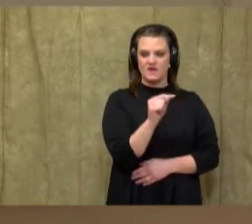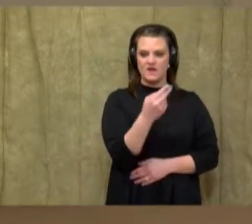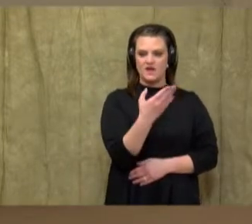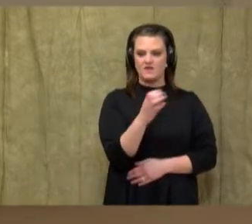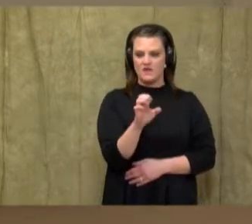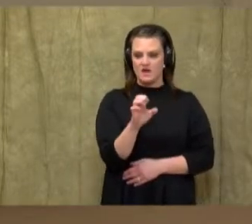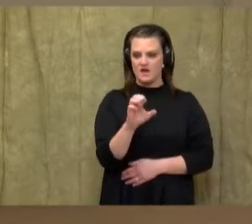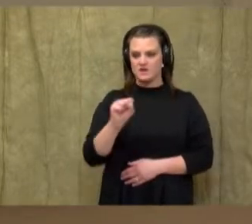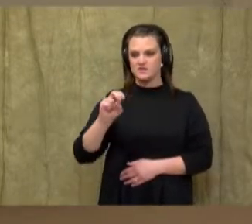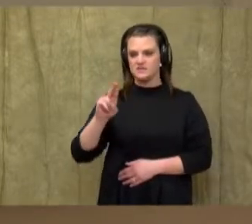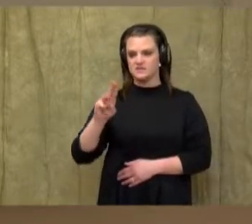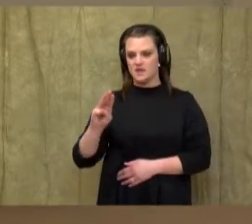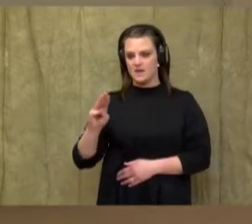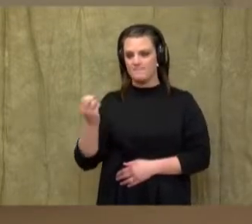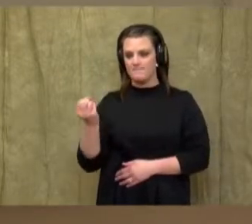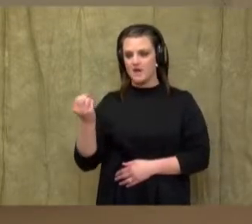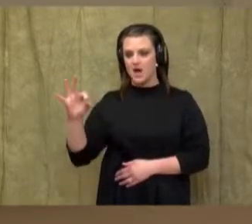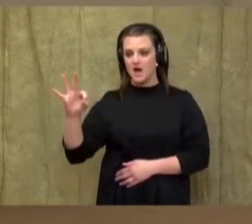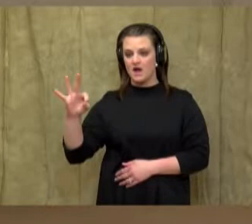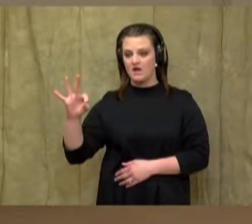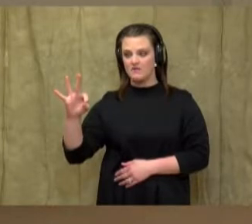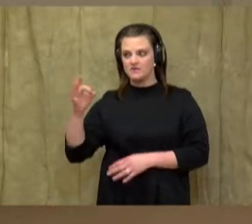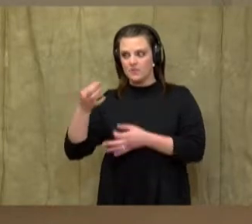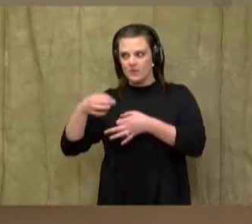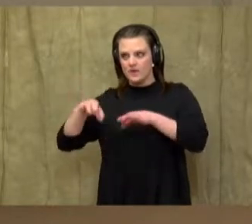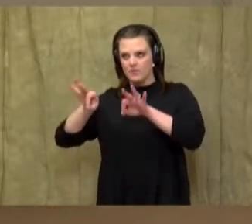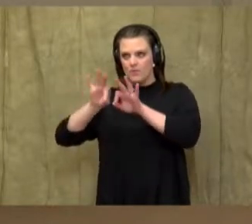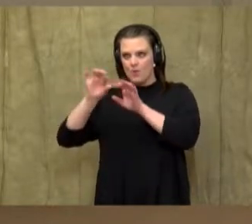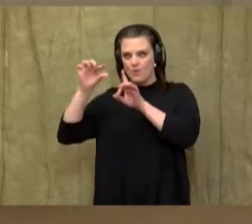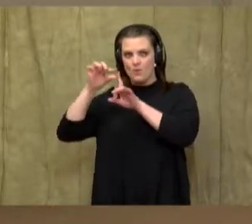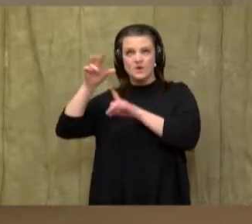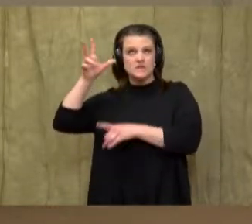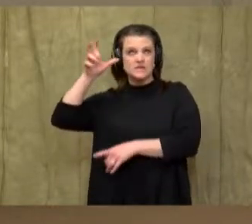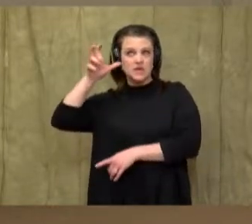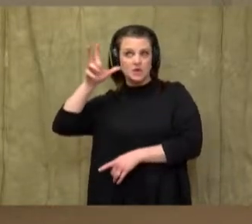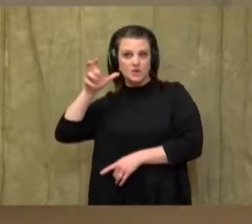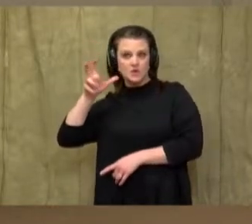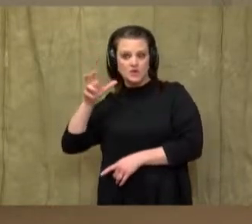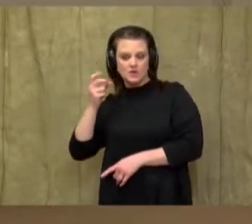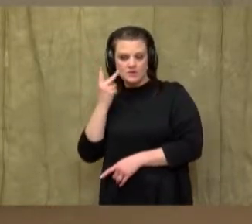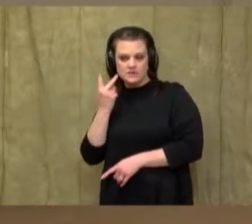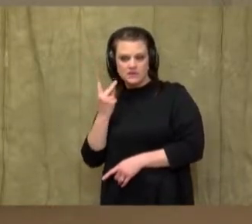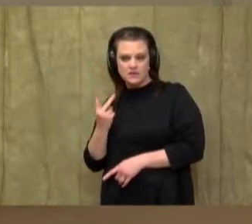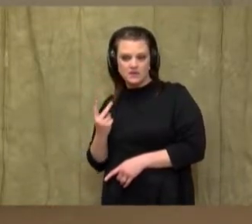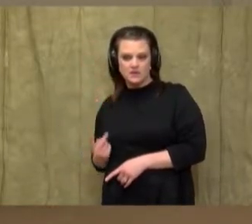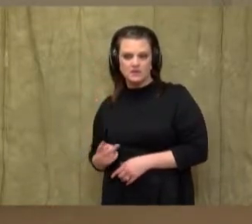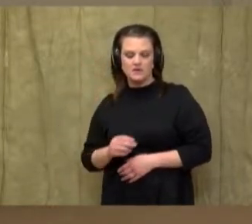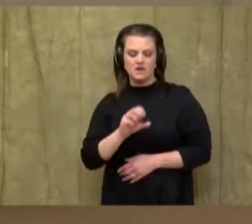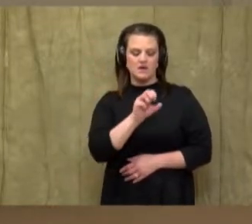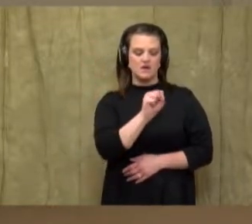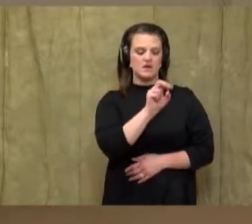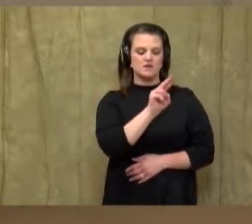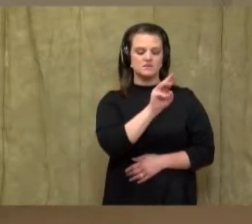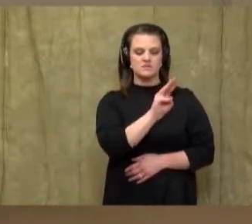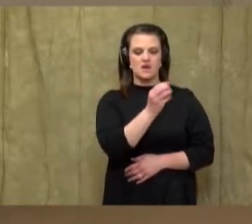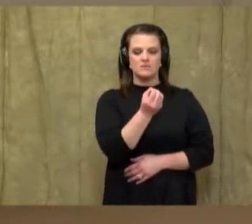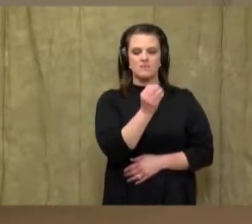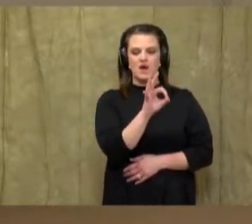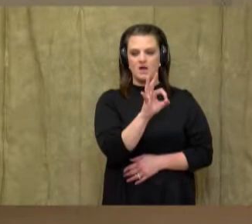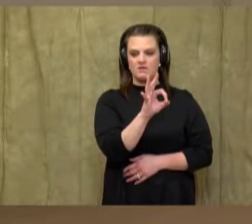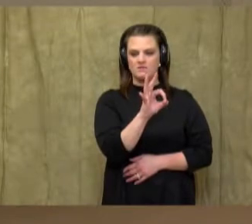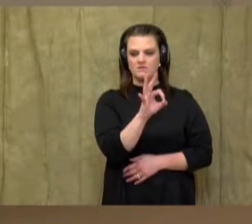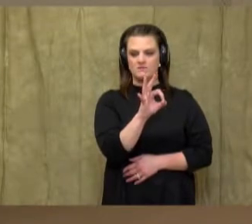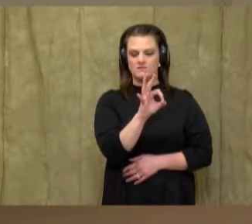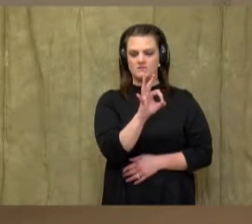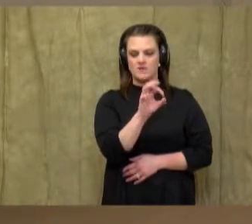of? Again, I hear key words. I hear the sum of. The sum